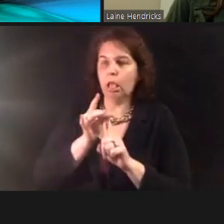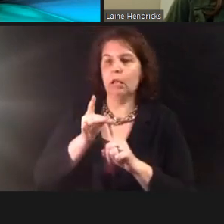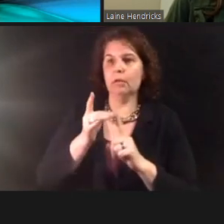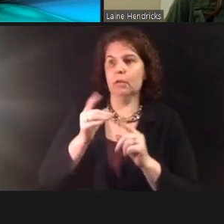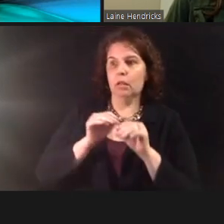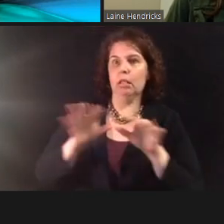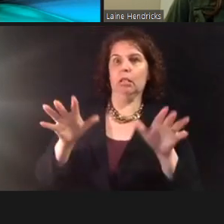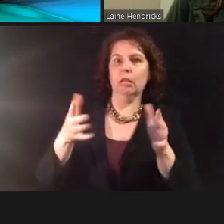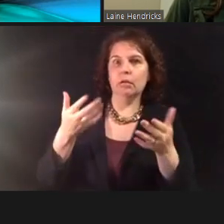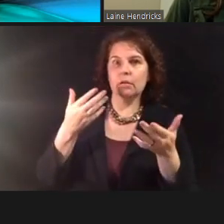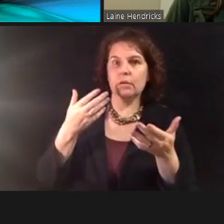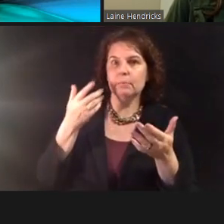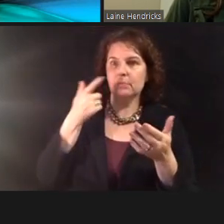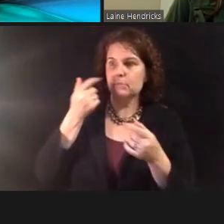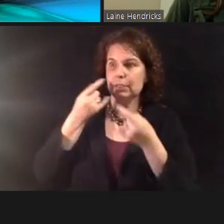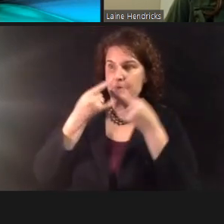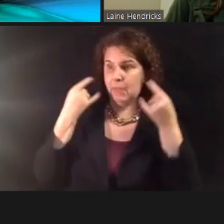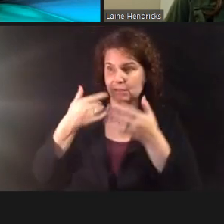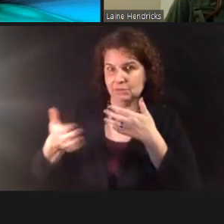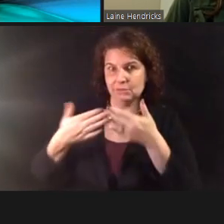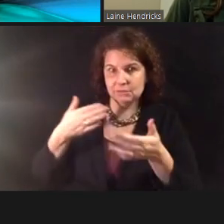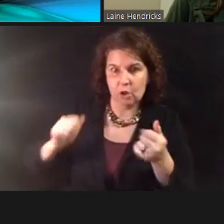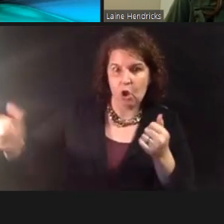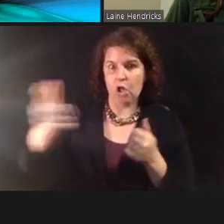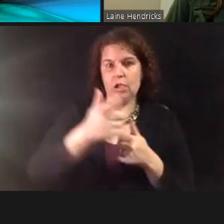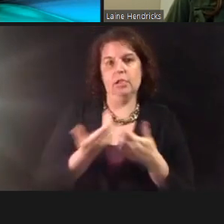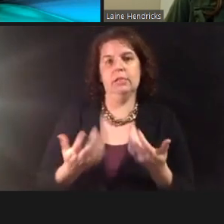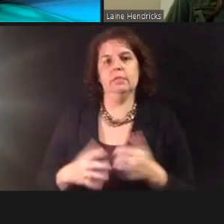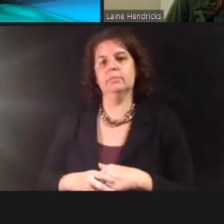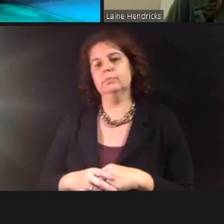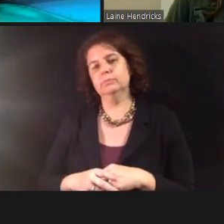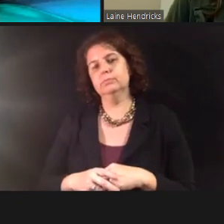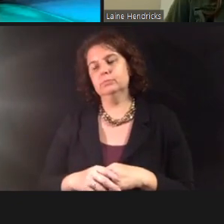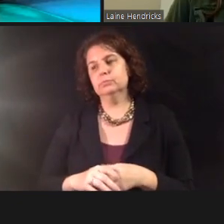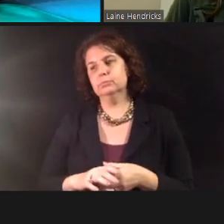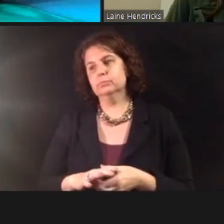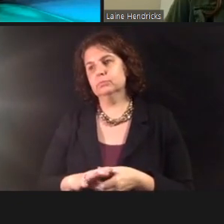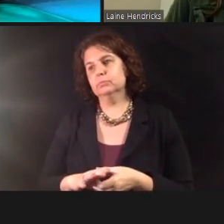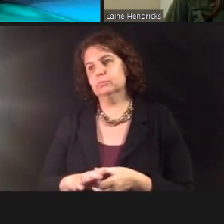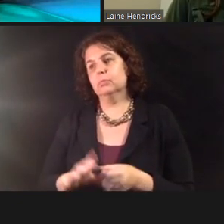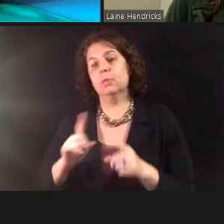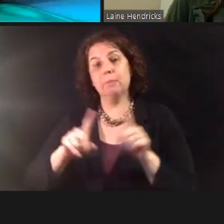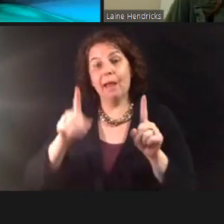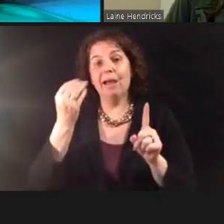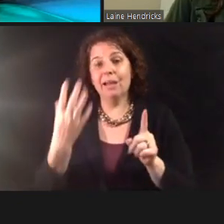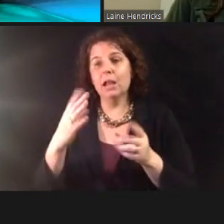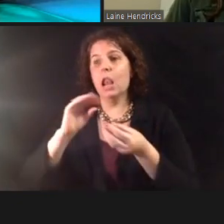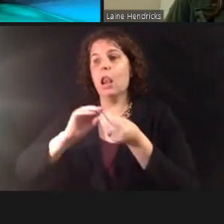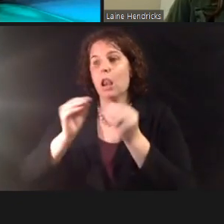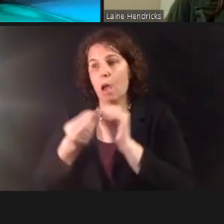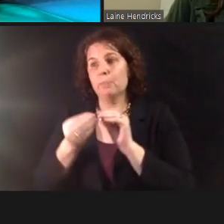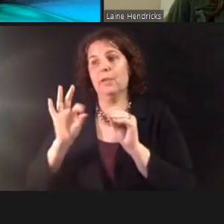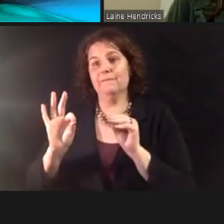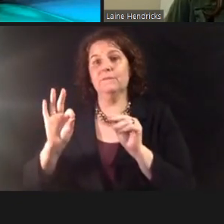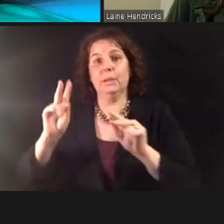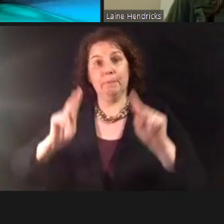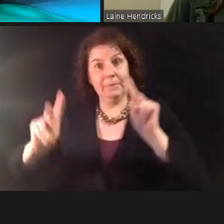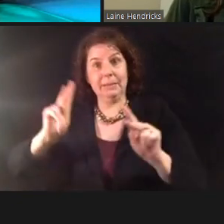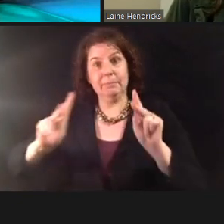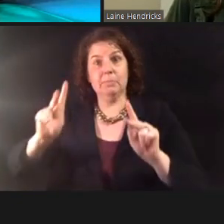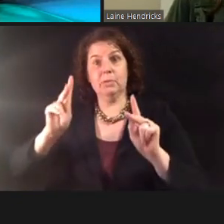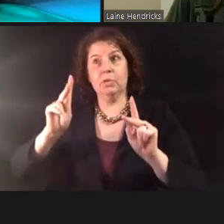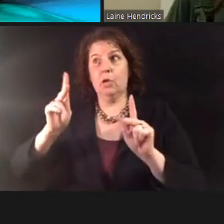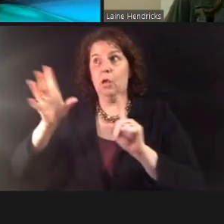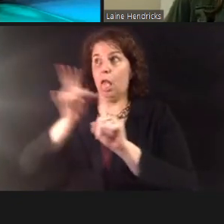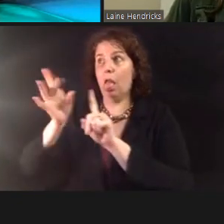covering our faces, that the rate of transmission in the community would drop very quickly. So it's not a guarantee 100%, but it